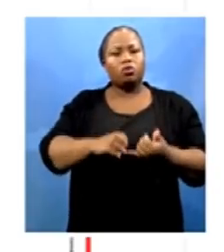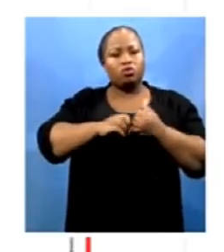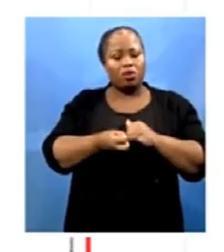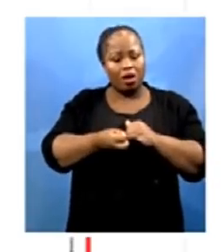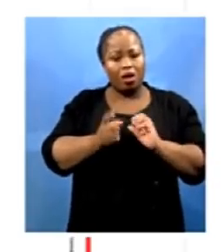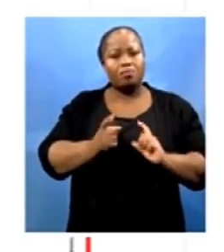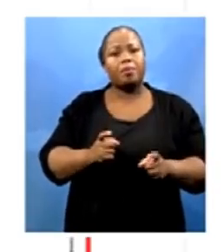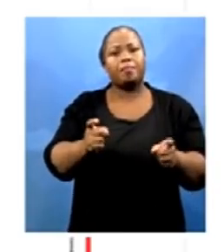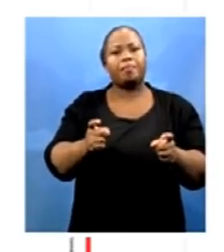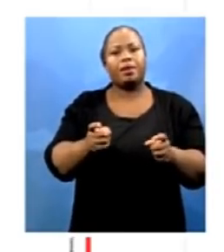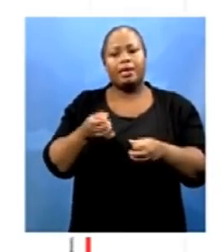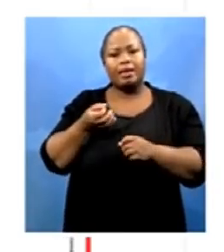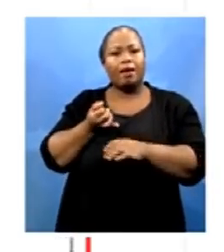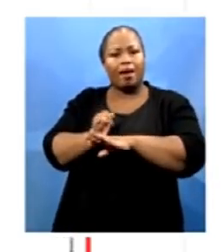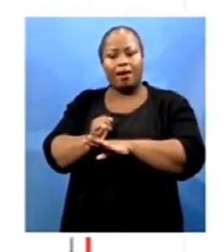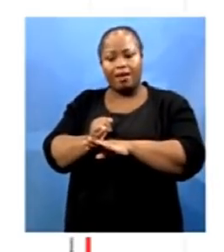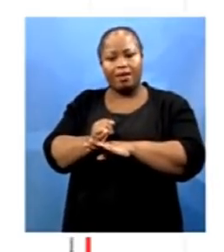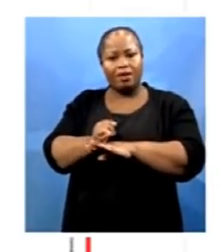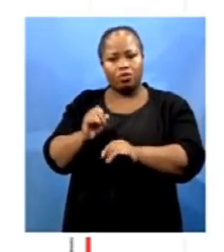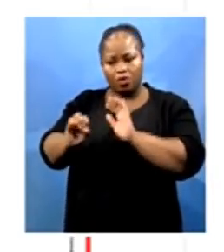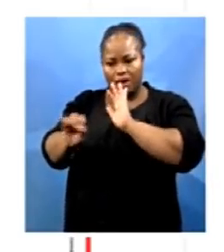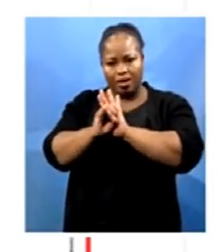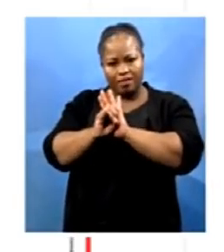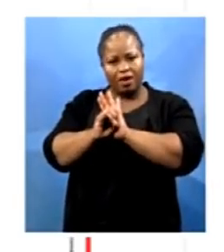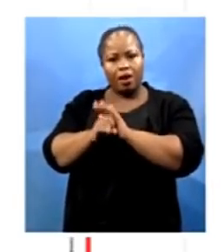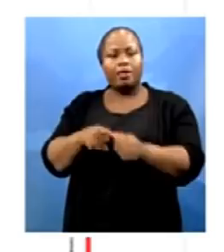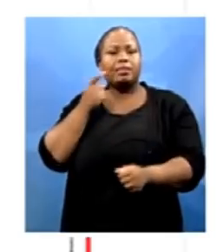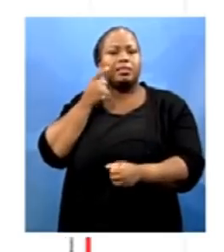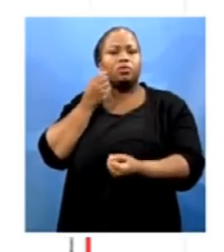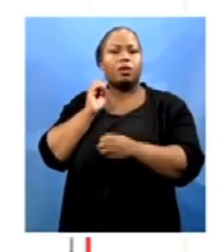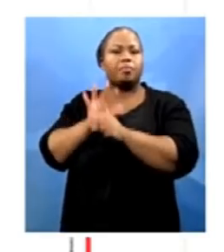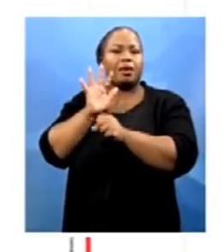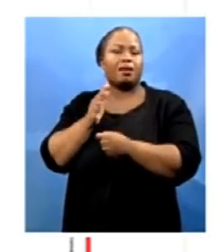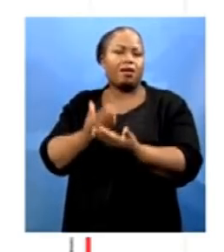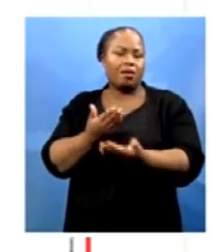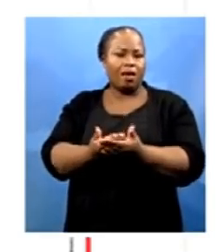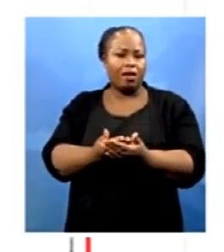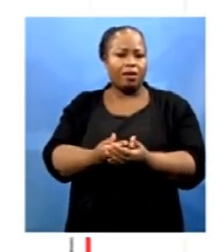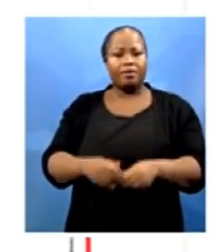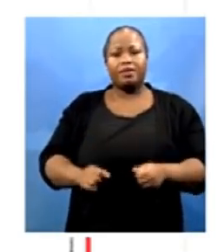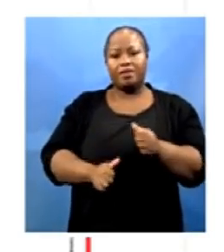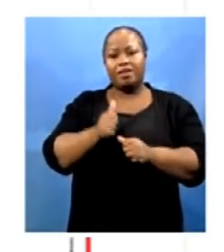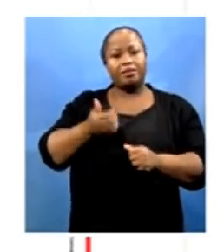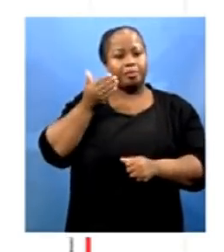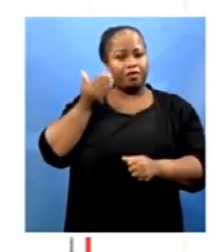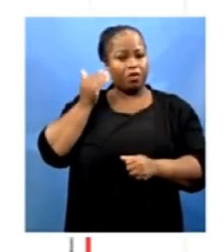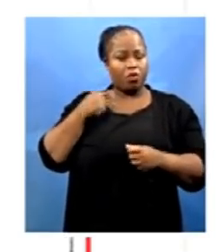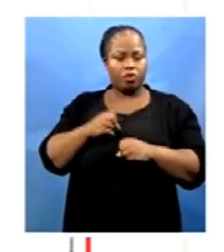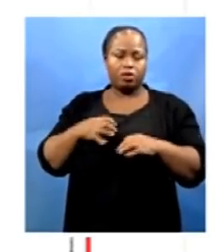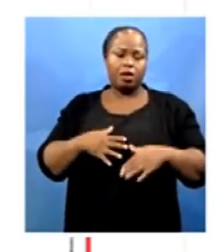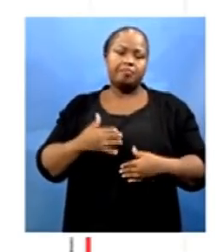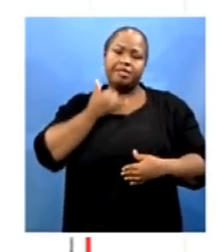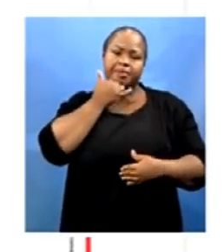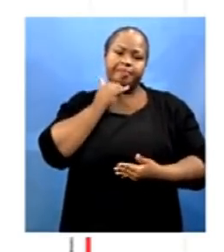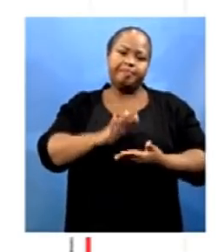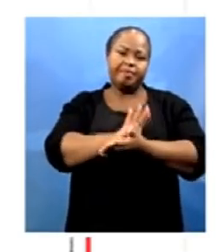impactful interventions. And in the first few weeks of operation, I'm very pleased to report that the fund has approved a